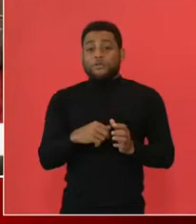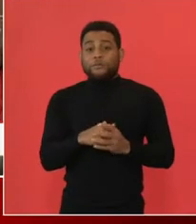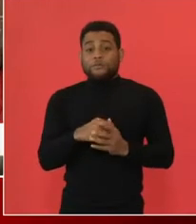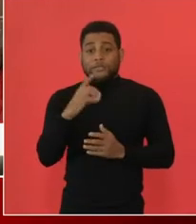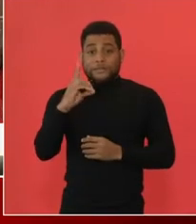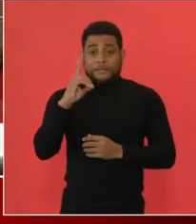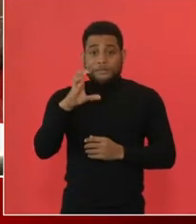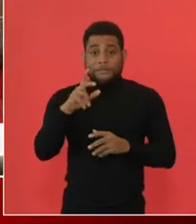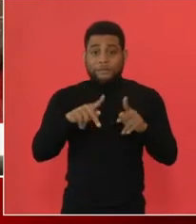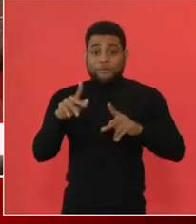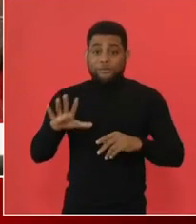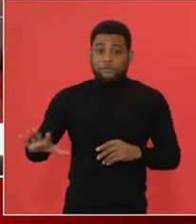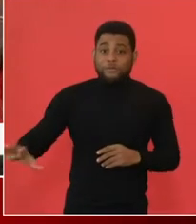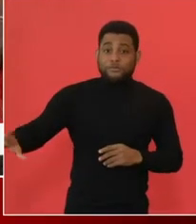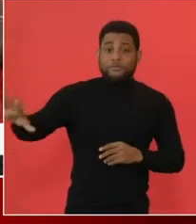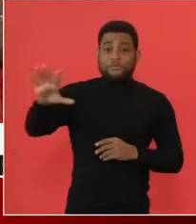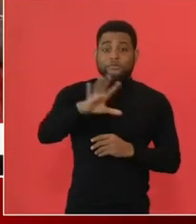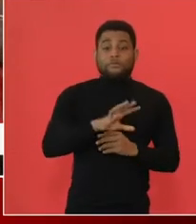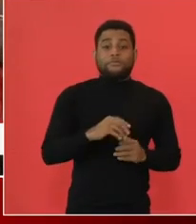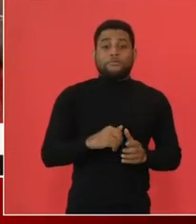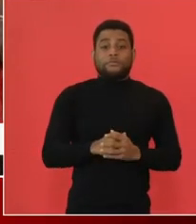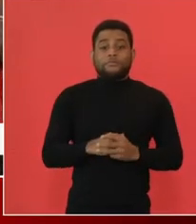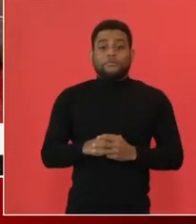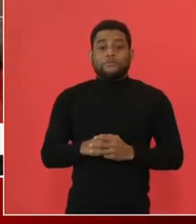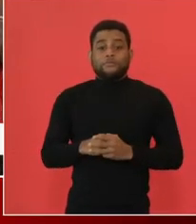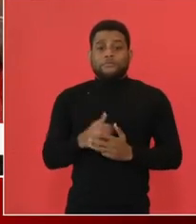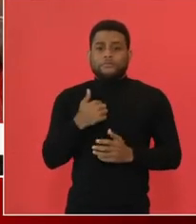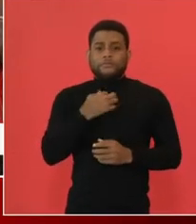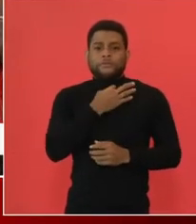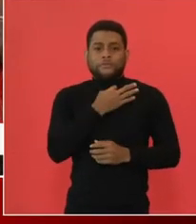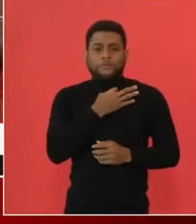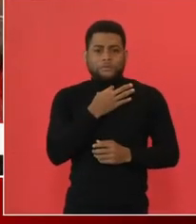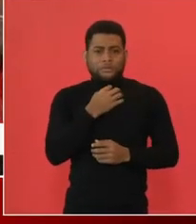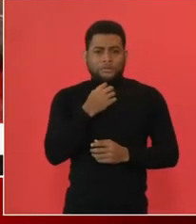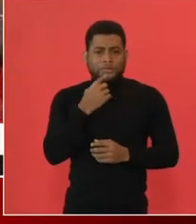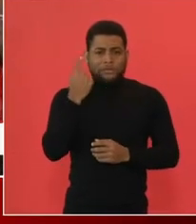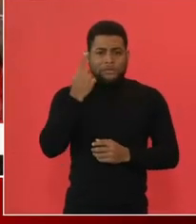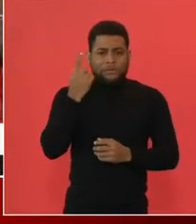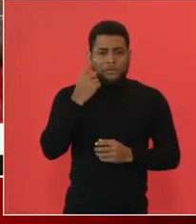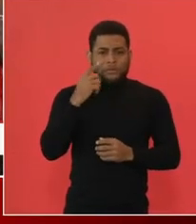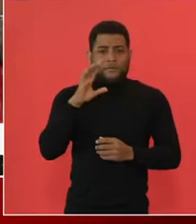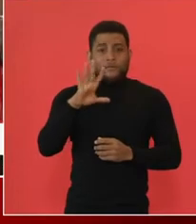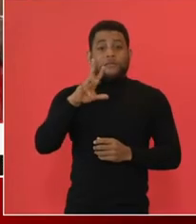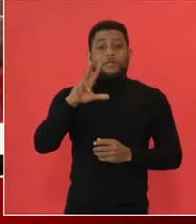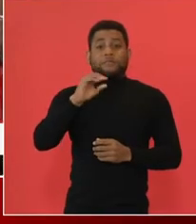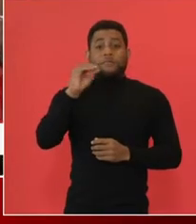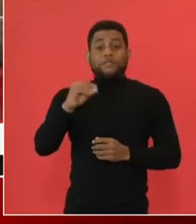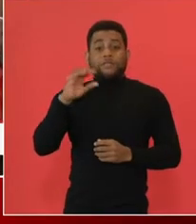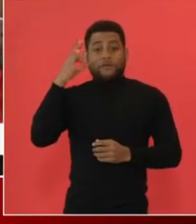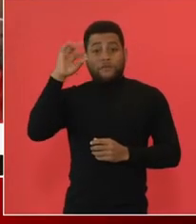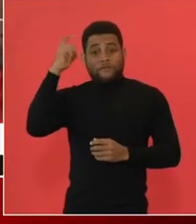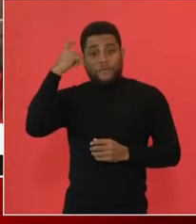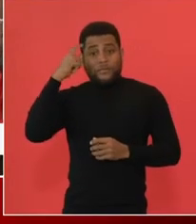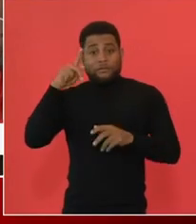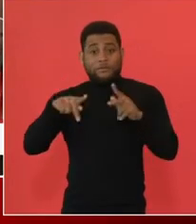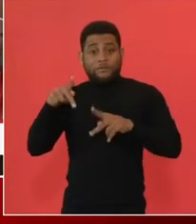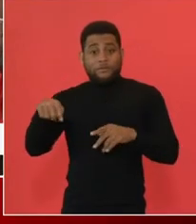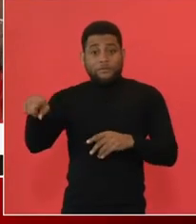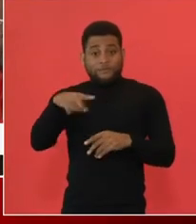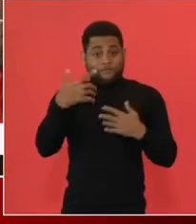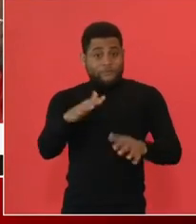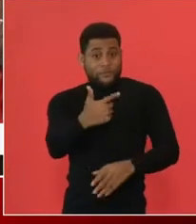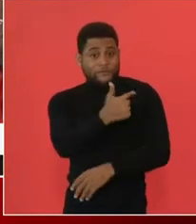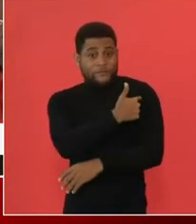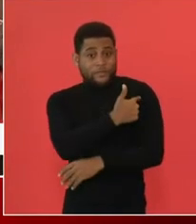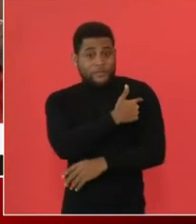government employees are much lower percentage, at about 53% compared to more than 70% for the general population. So what